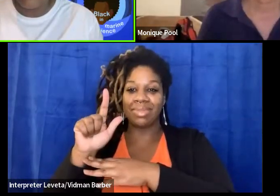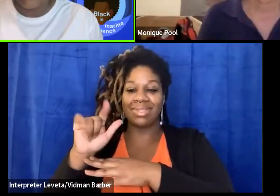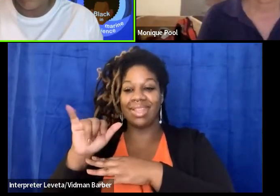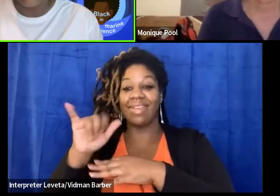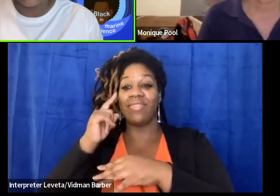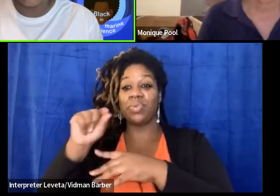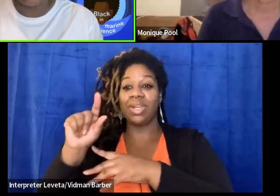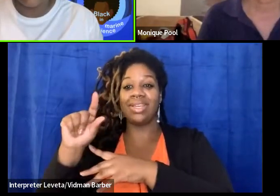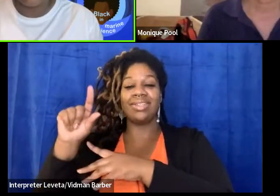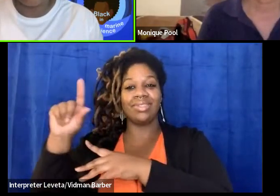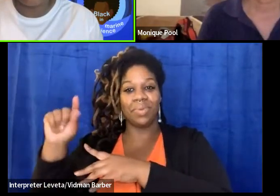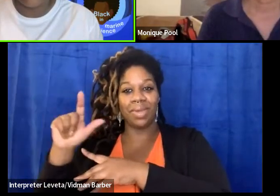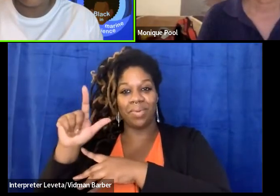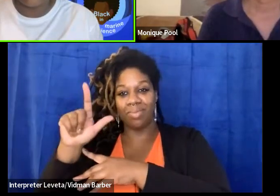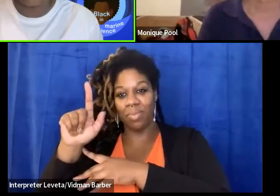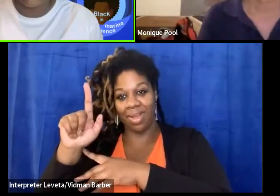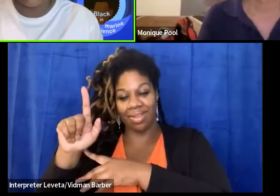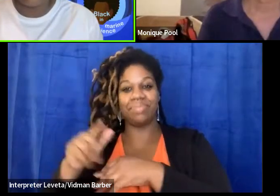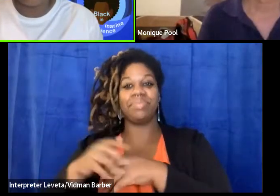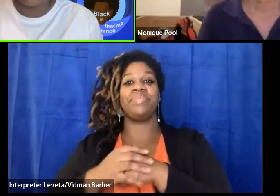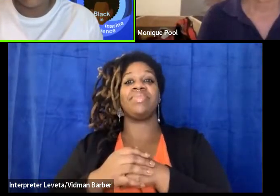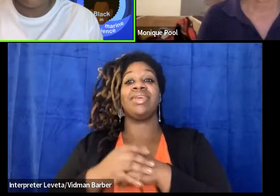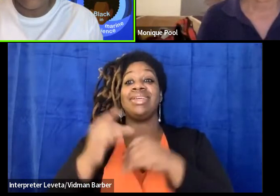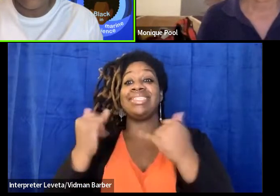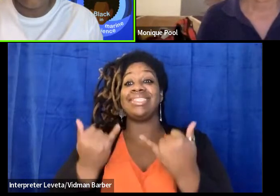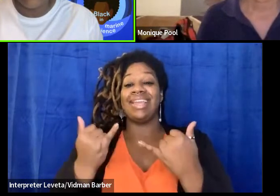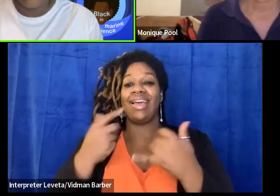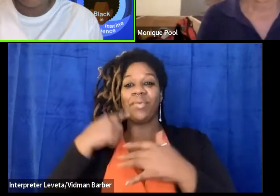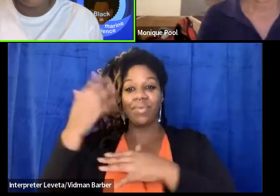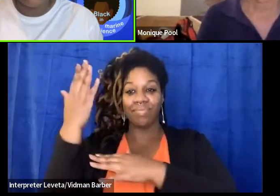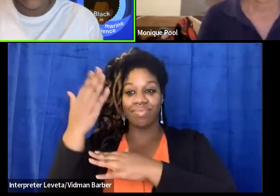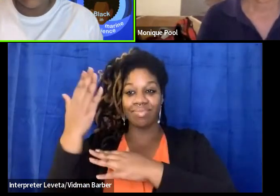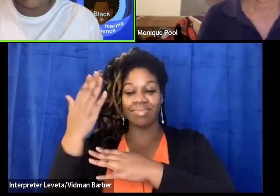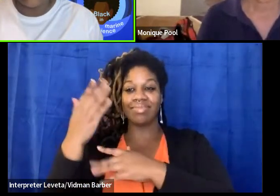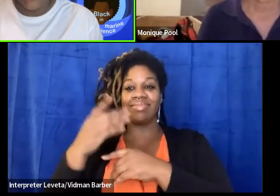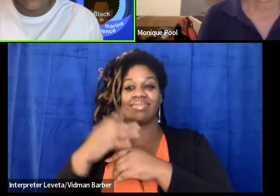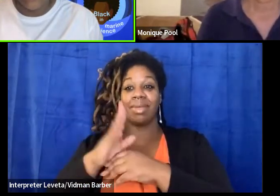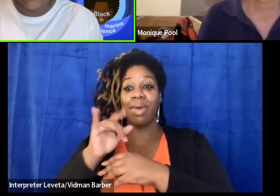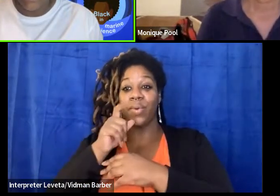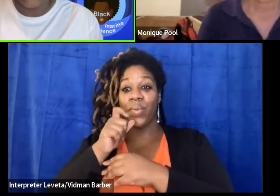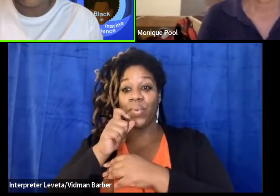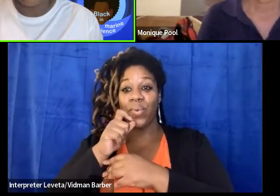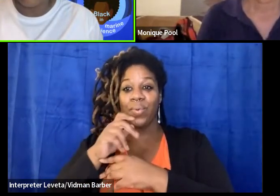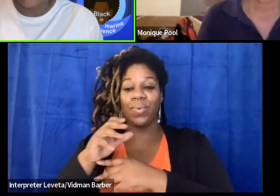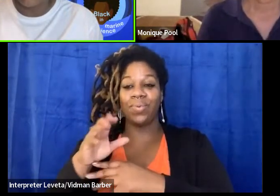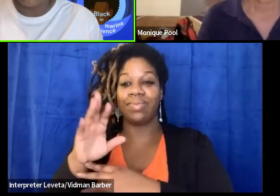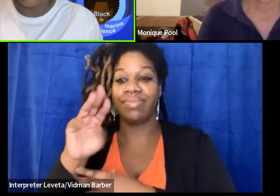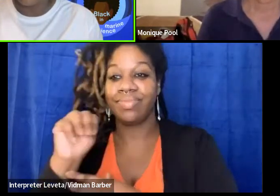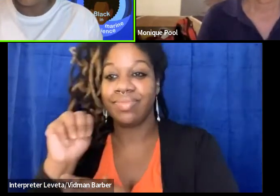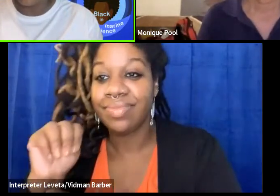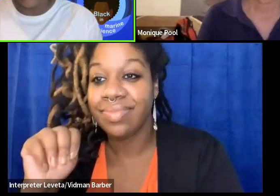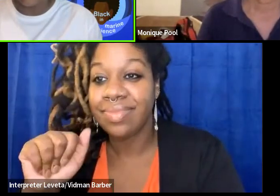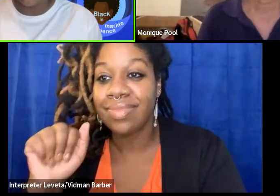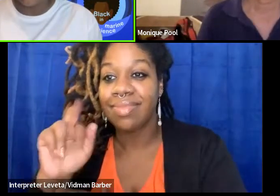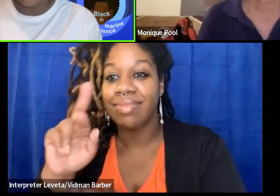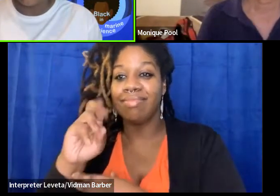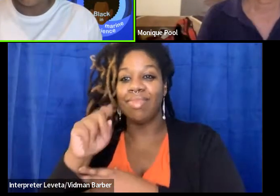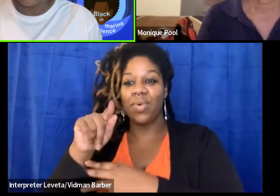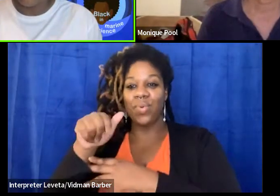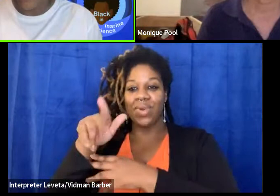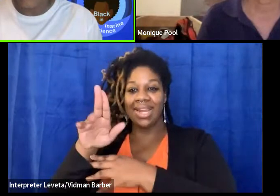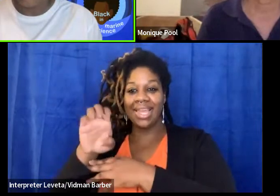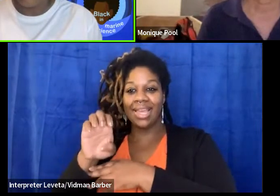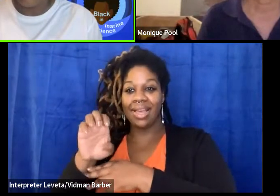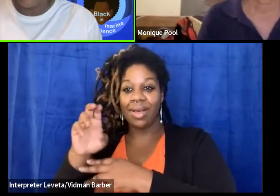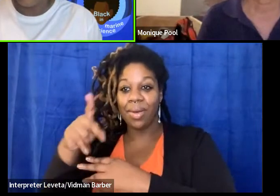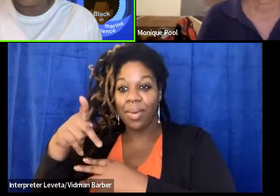of BIMS, and today's panel will be moderated by Monique Pohl. Before I get started, I wanted to remind you to put any questions in the